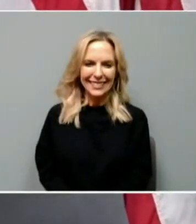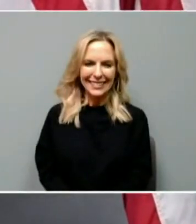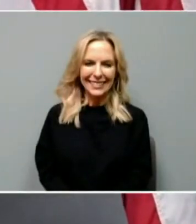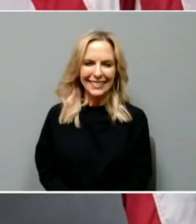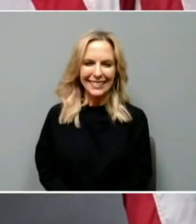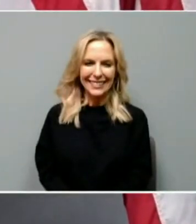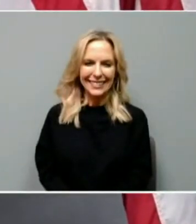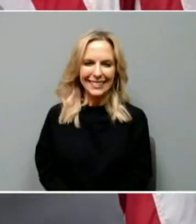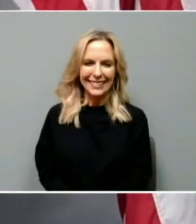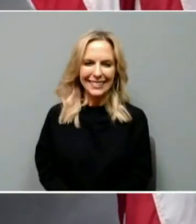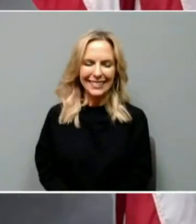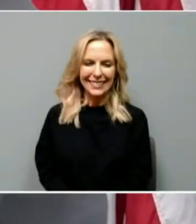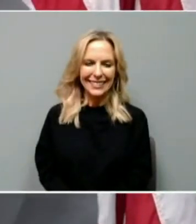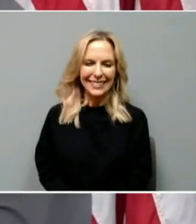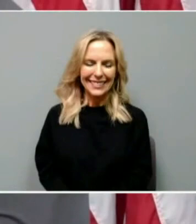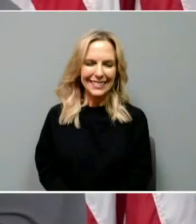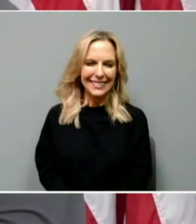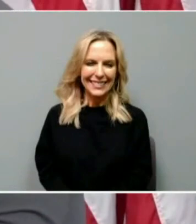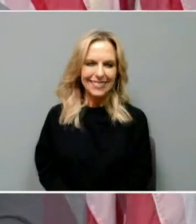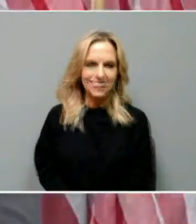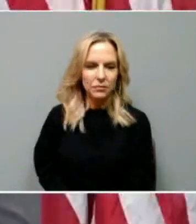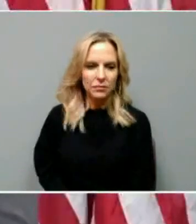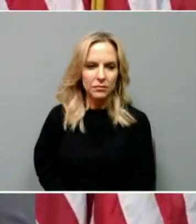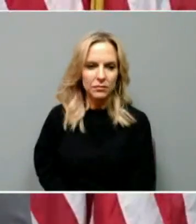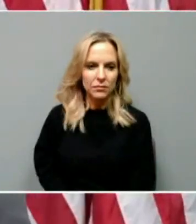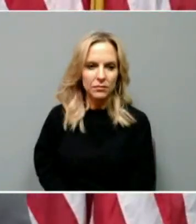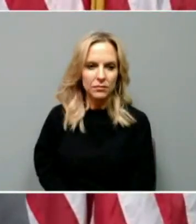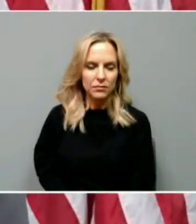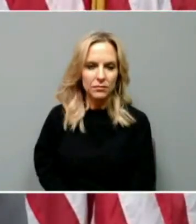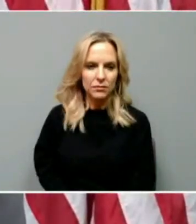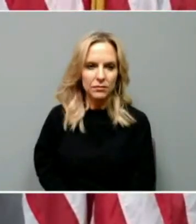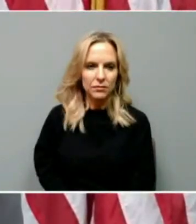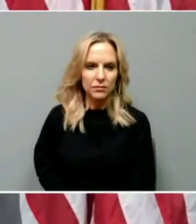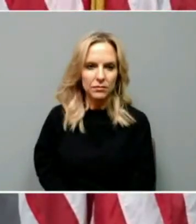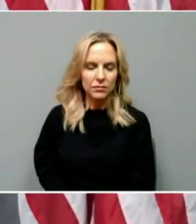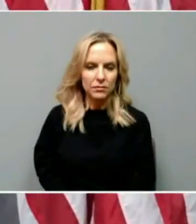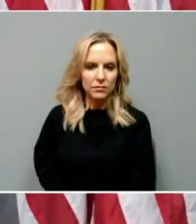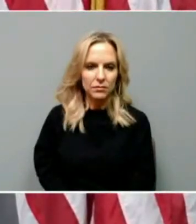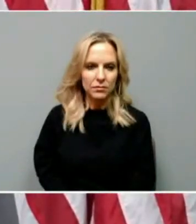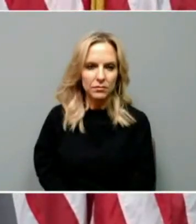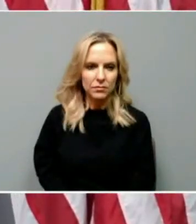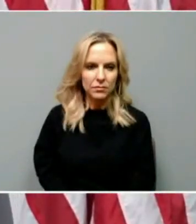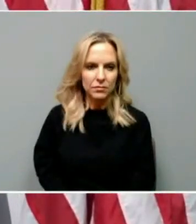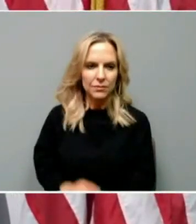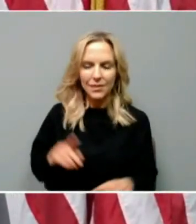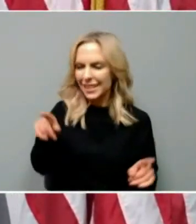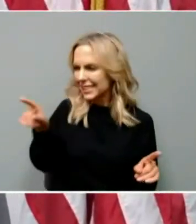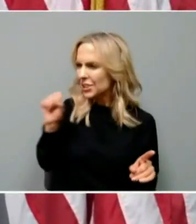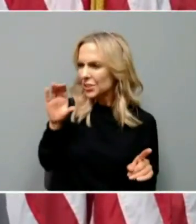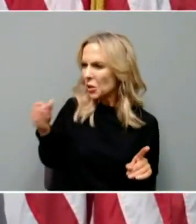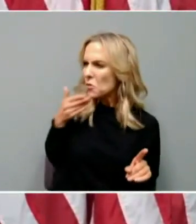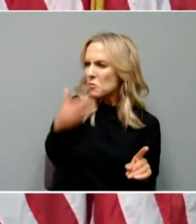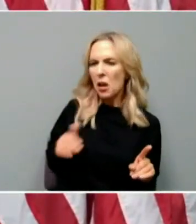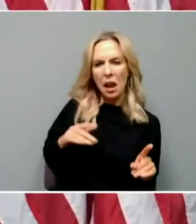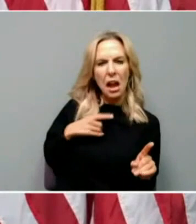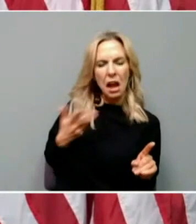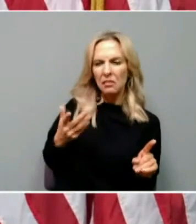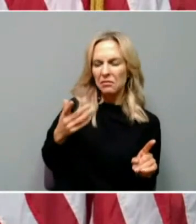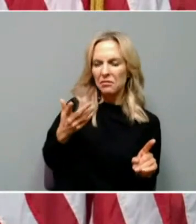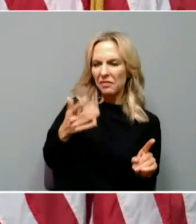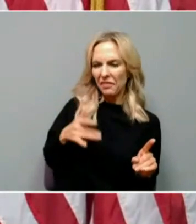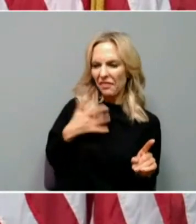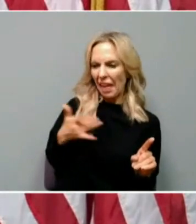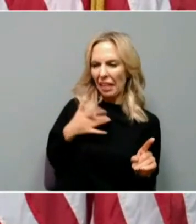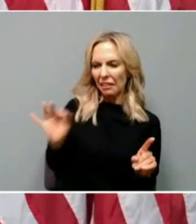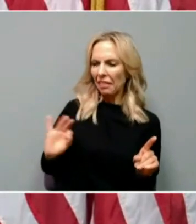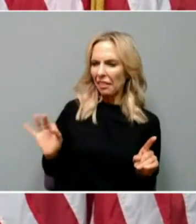during today's Team Kentucky update earlier this afternoon. They emphasized the importance for eligible adults to stay protected against